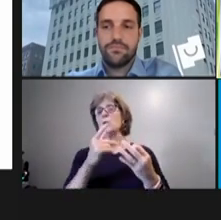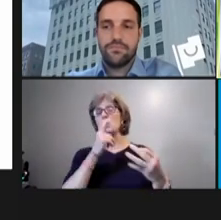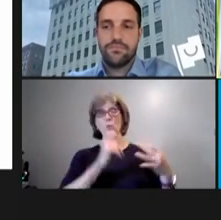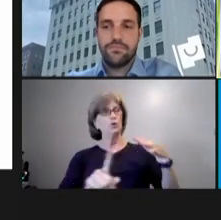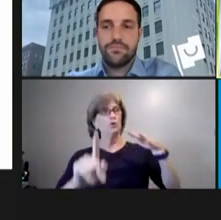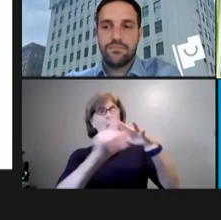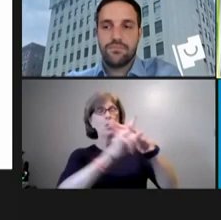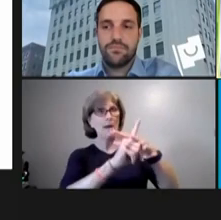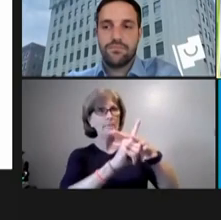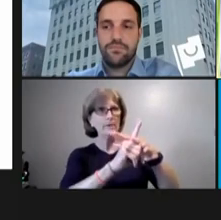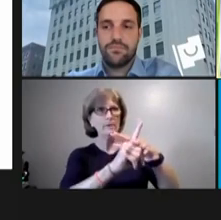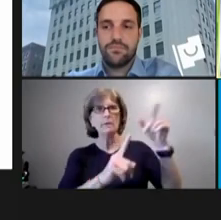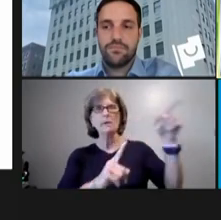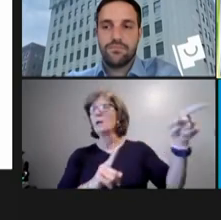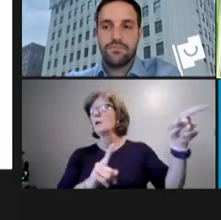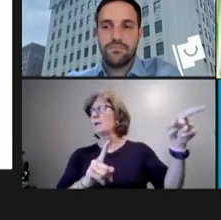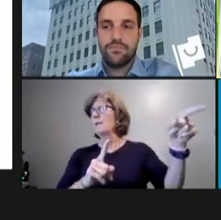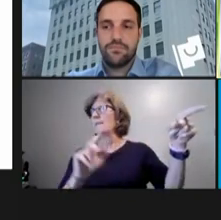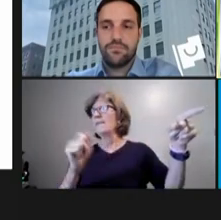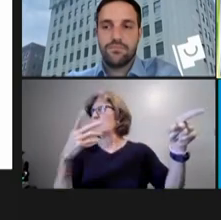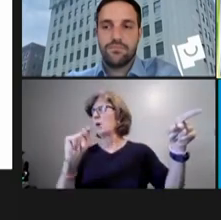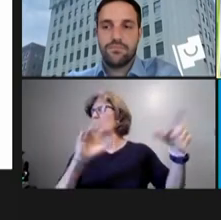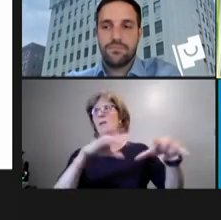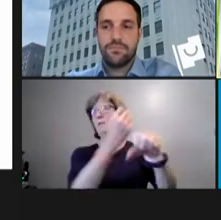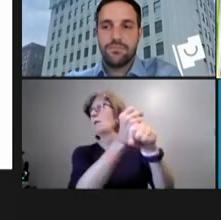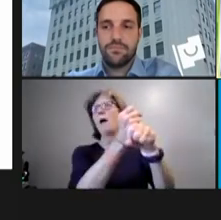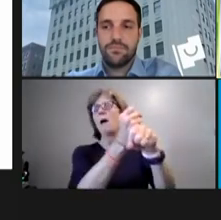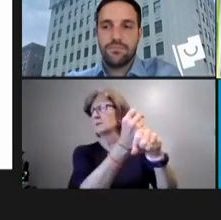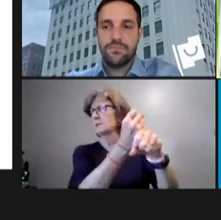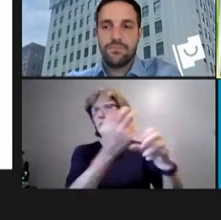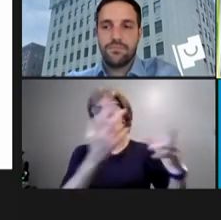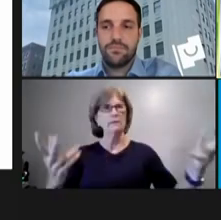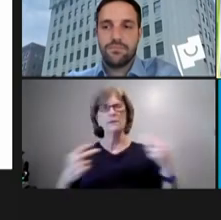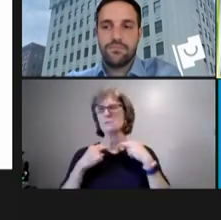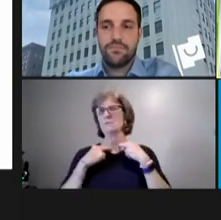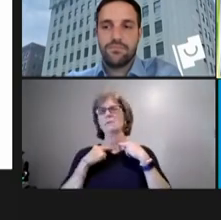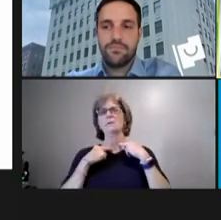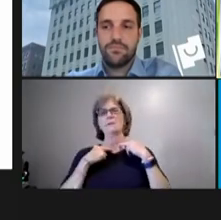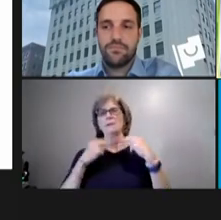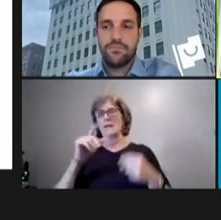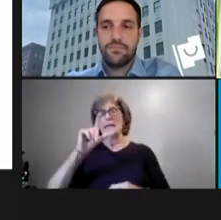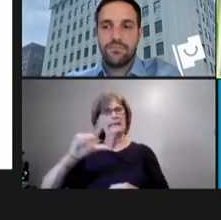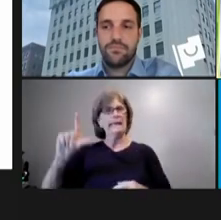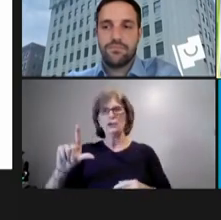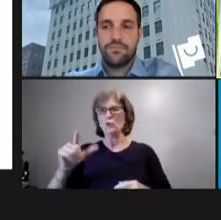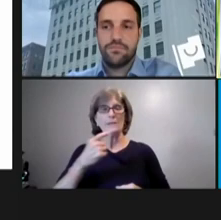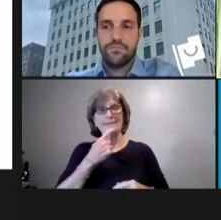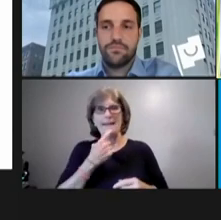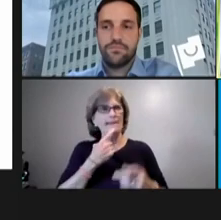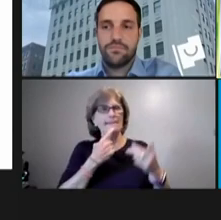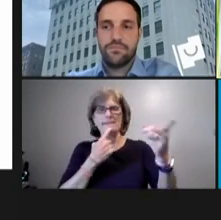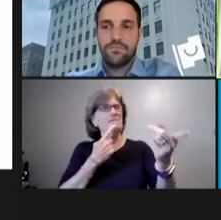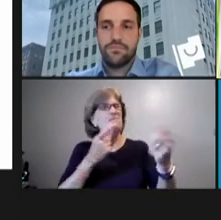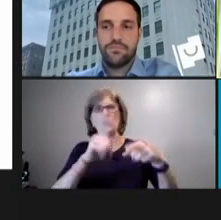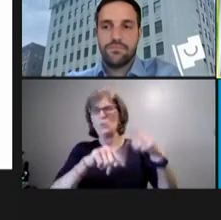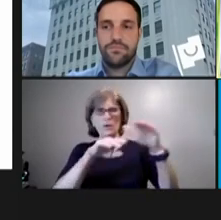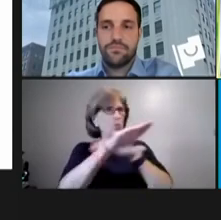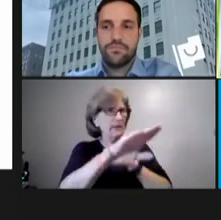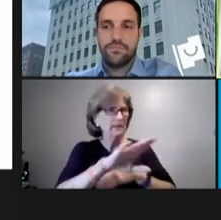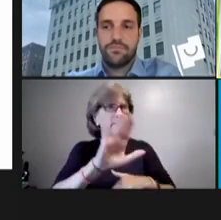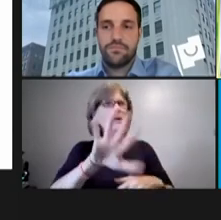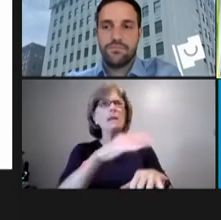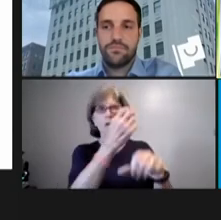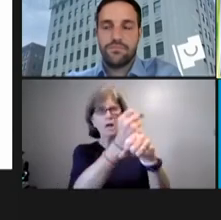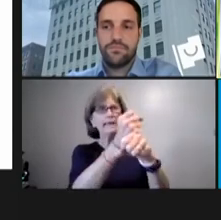really at the very, very end of the line where their landlord has an order for possession and would be able to lock them out at